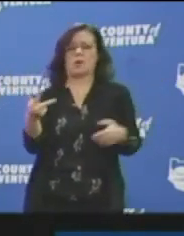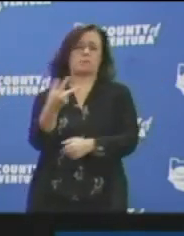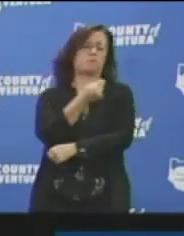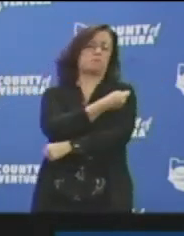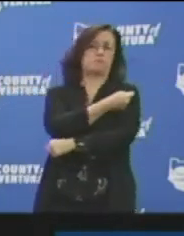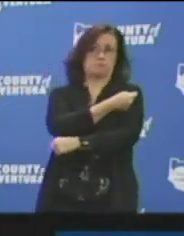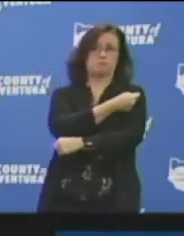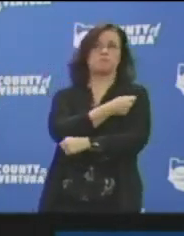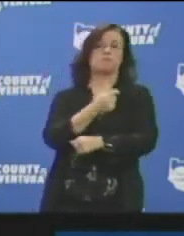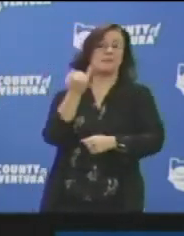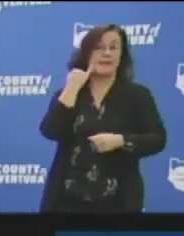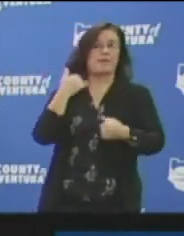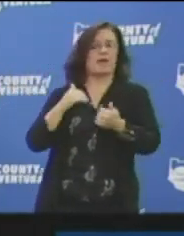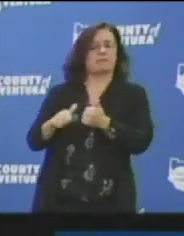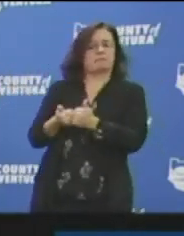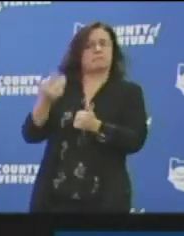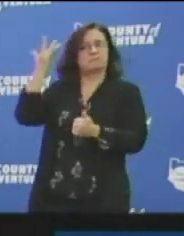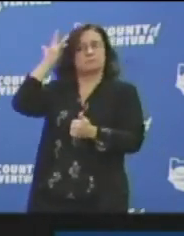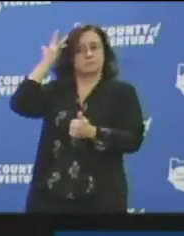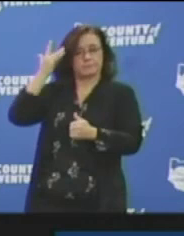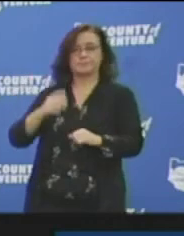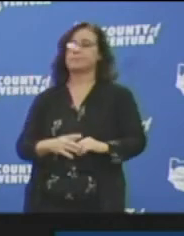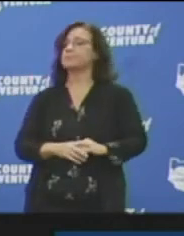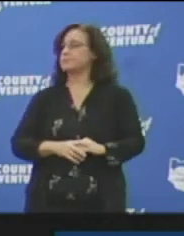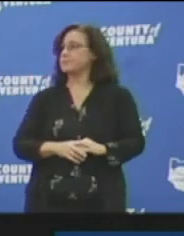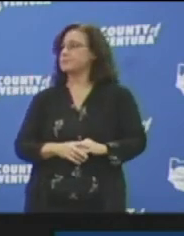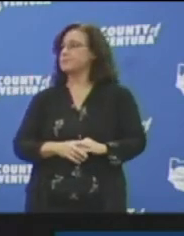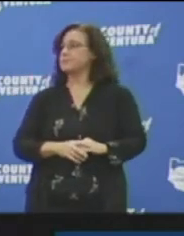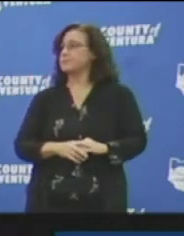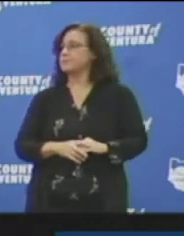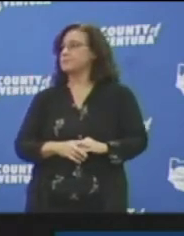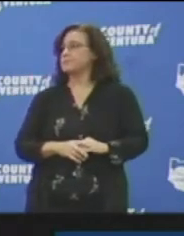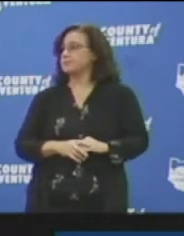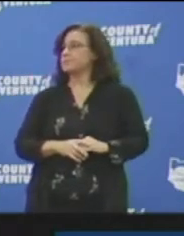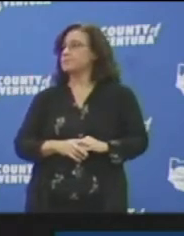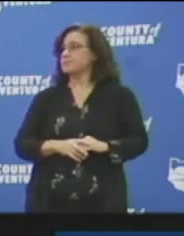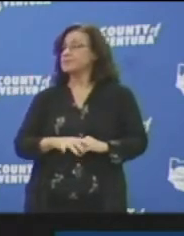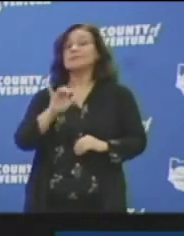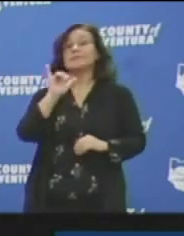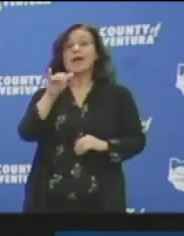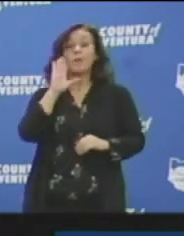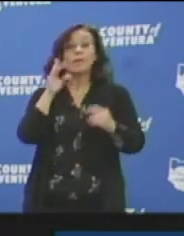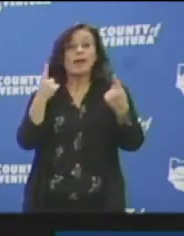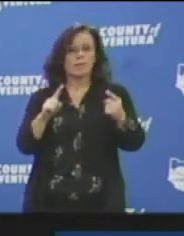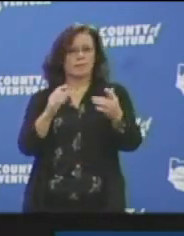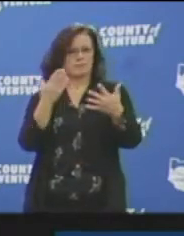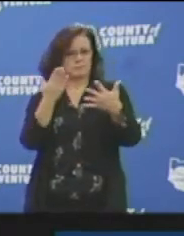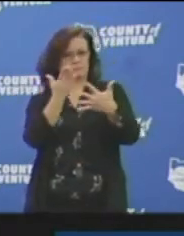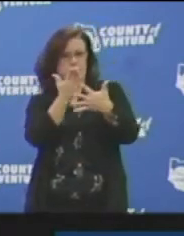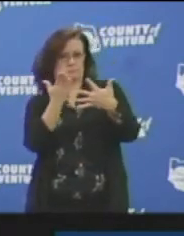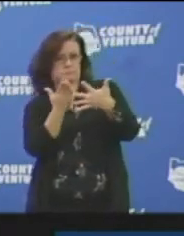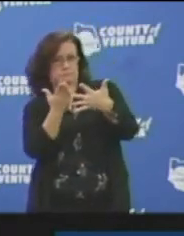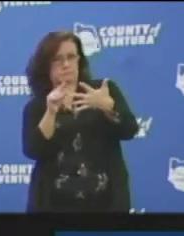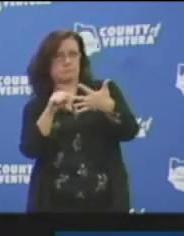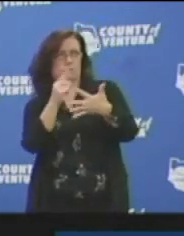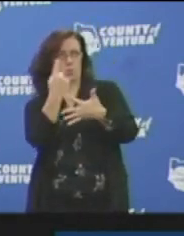of time. And this will occur again after the completion of phase 1B.